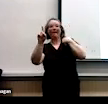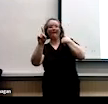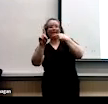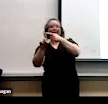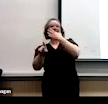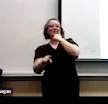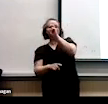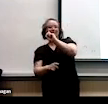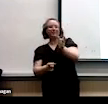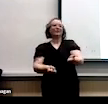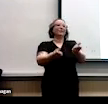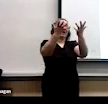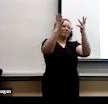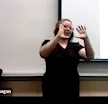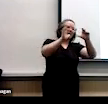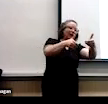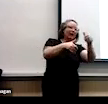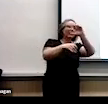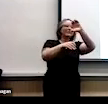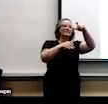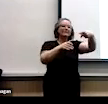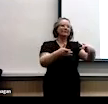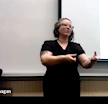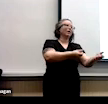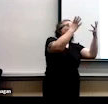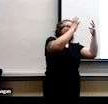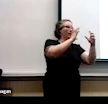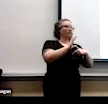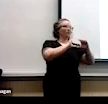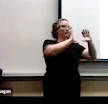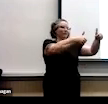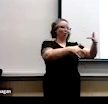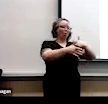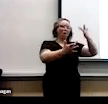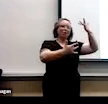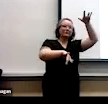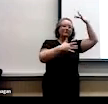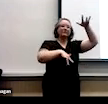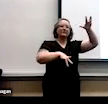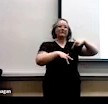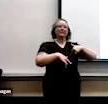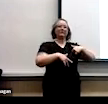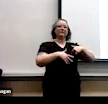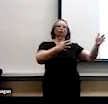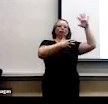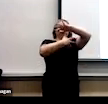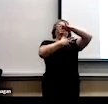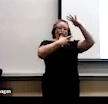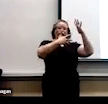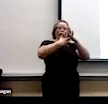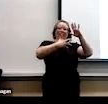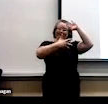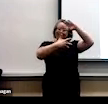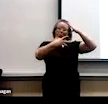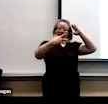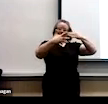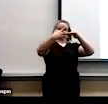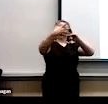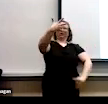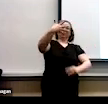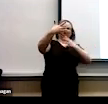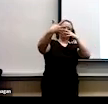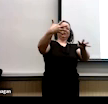developmental disabilities. There's just so many of the people who have heart disease and diabetes. So people put all of their eggs in that basket to make sure that they're serving such a large swath